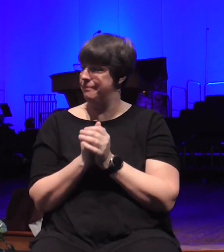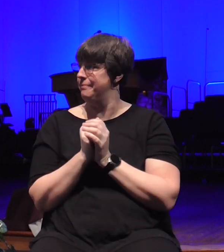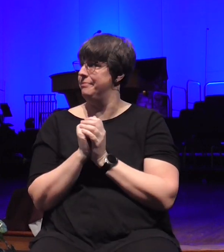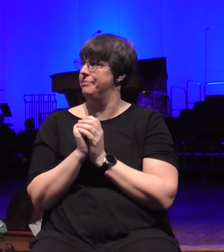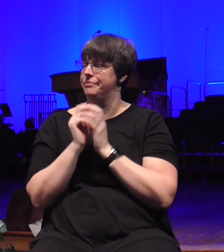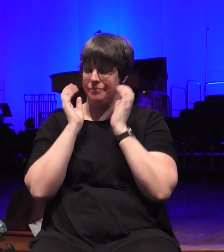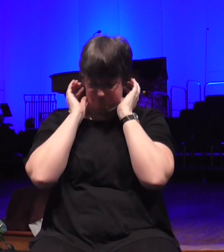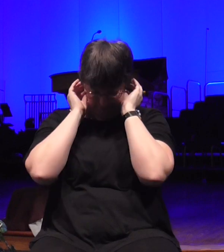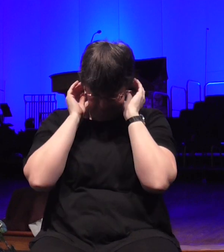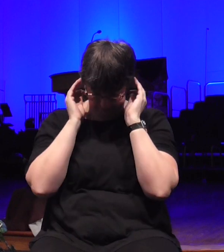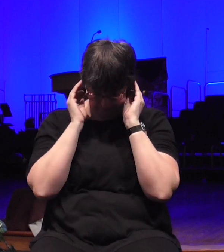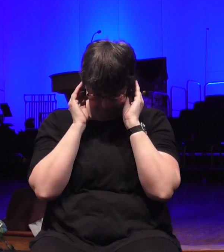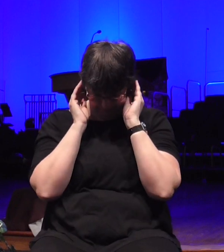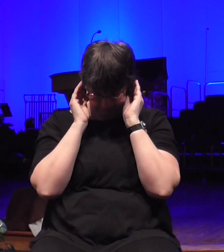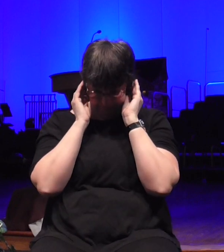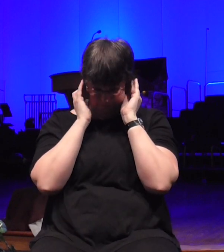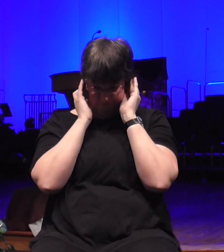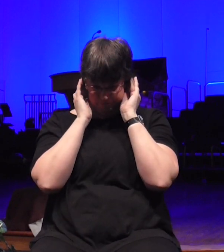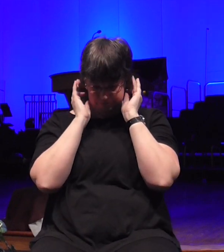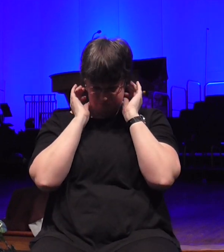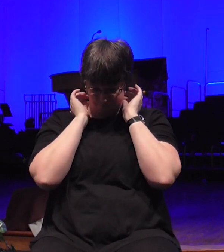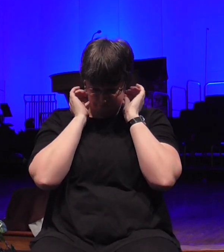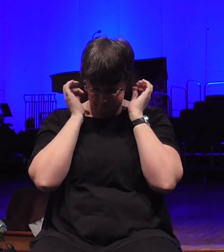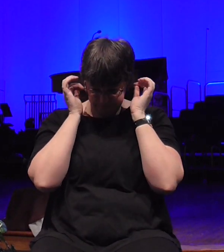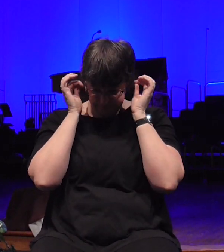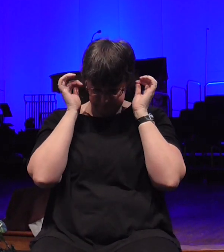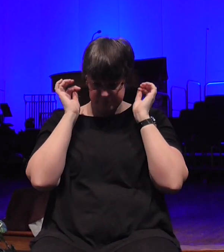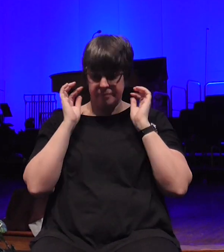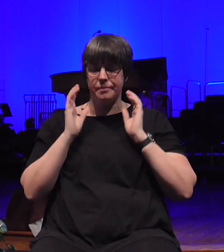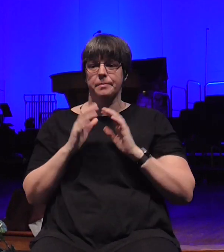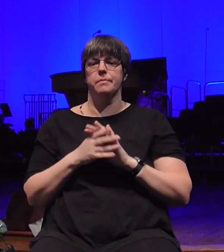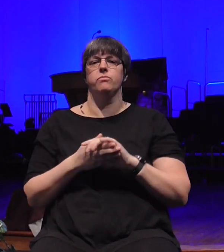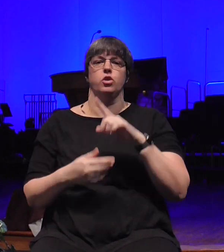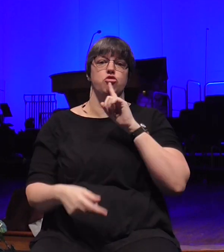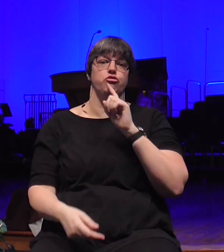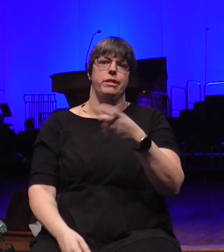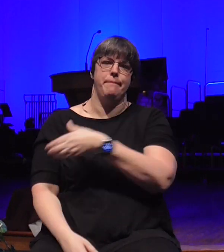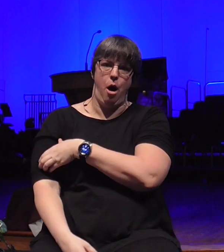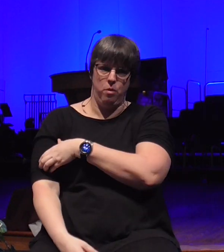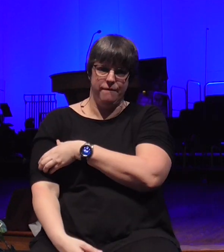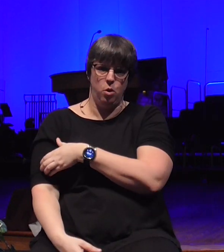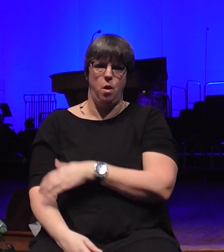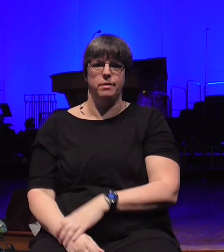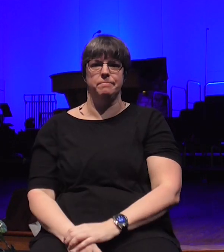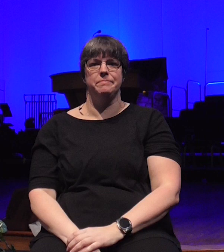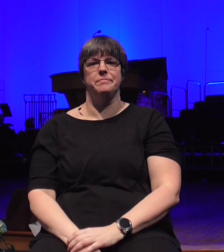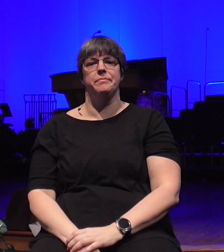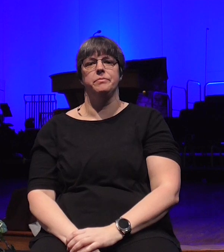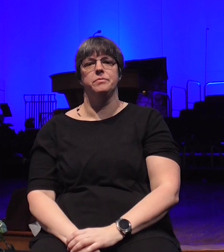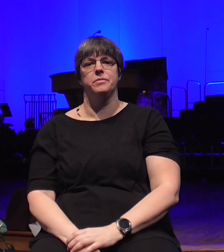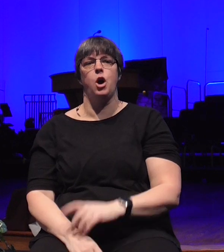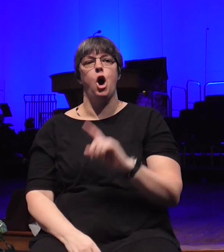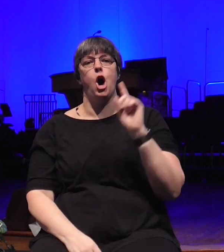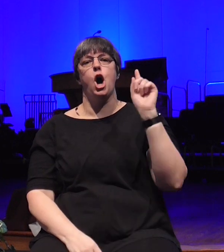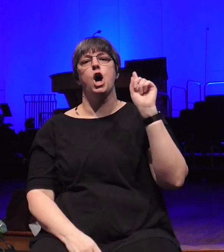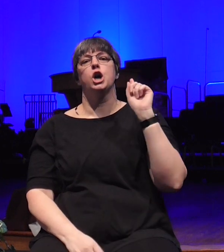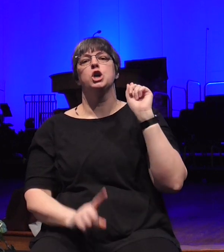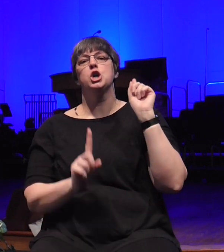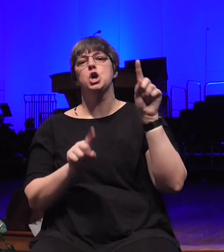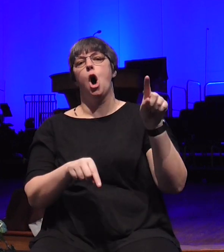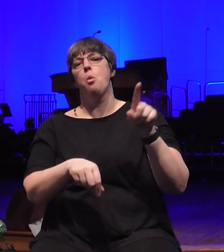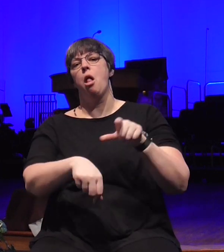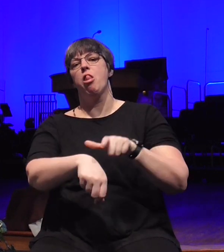maybe a very powerful guidepost. Plant that on your journey. Go long.